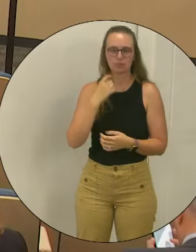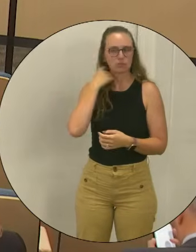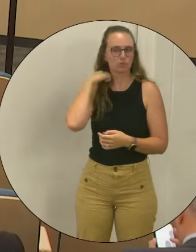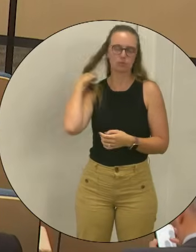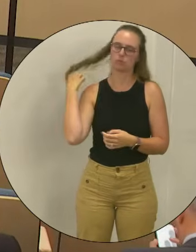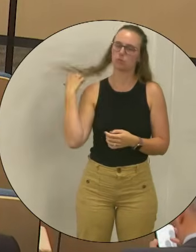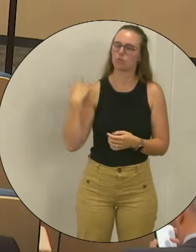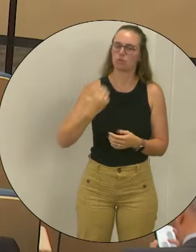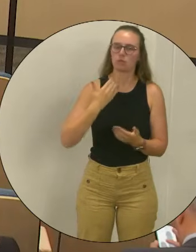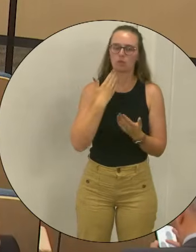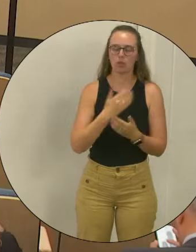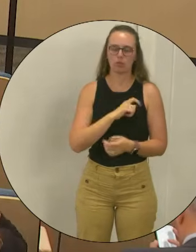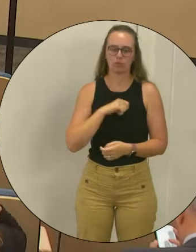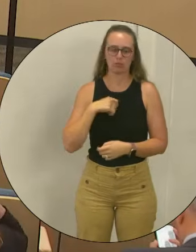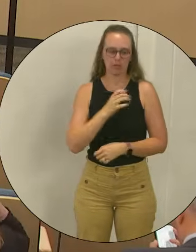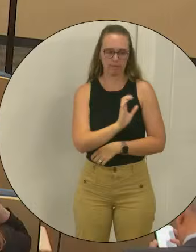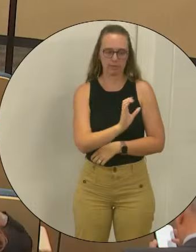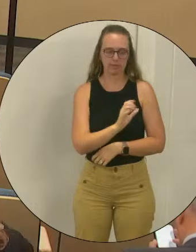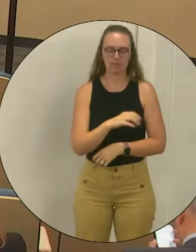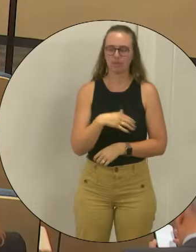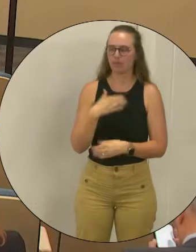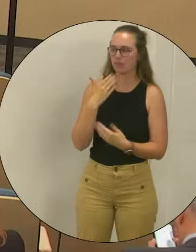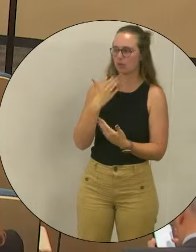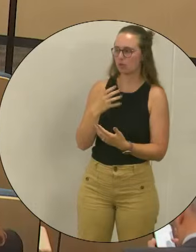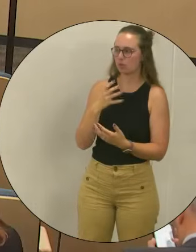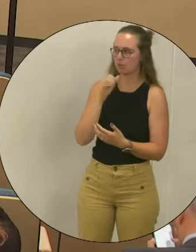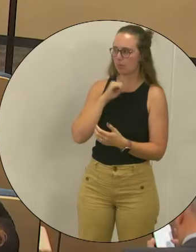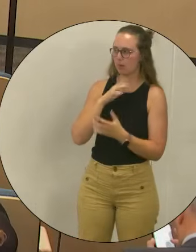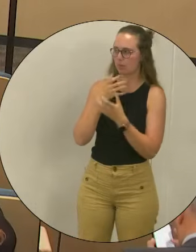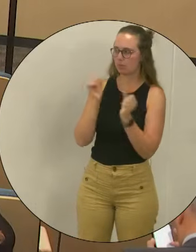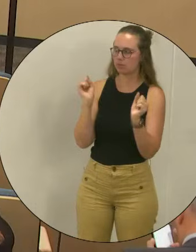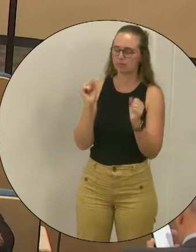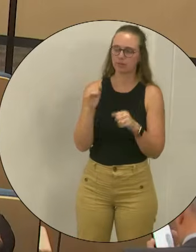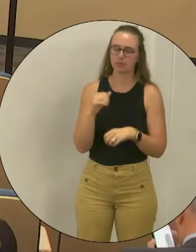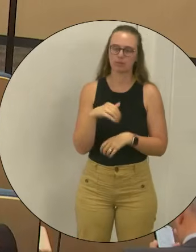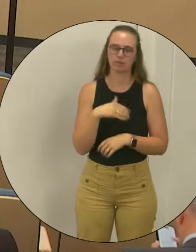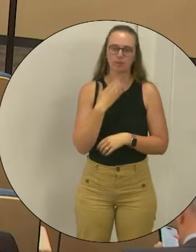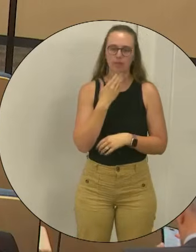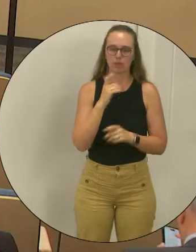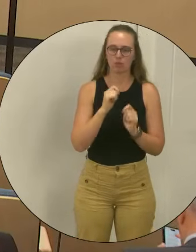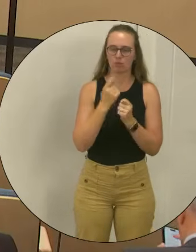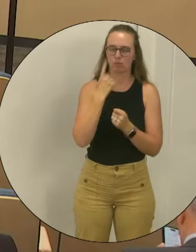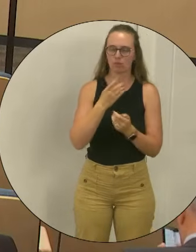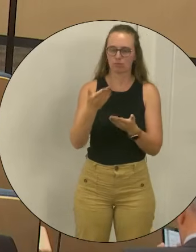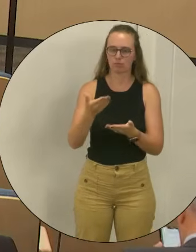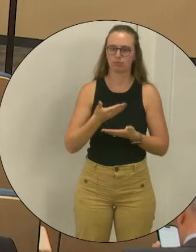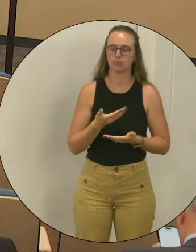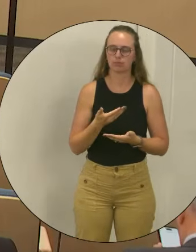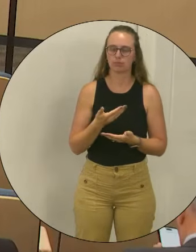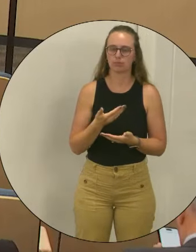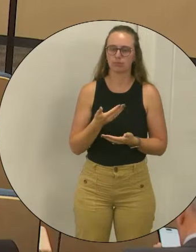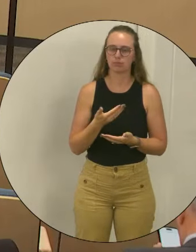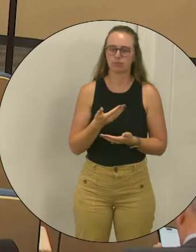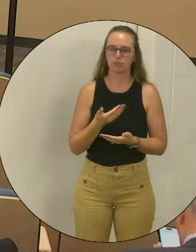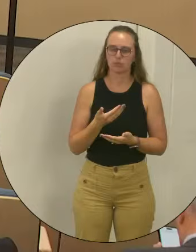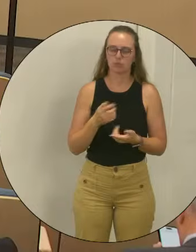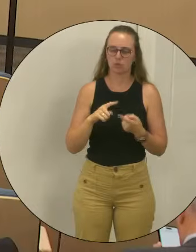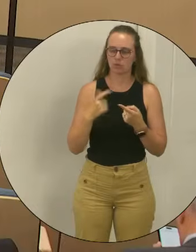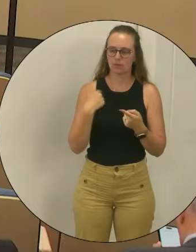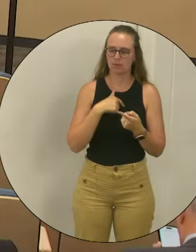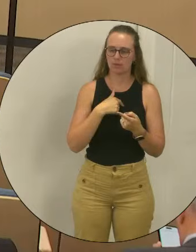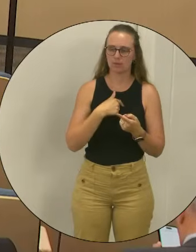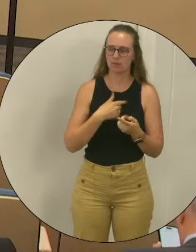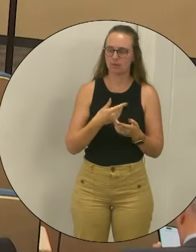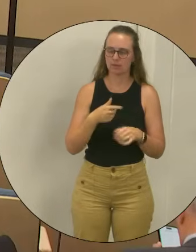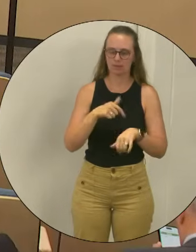Thank you. Trustee Cavazos. Thank you, Madam President. Thank you, team, for bringing these to us and to spending